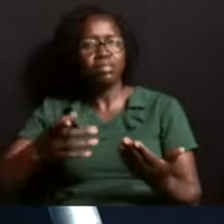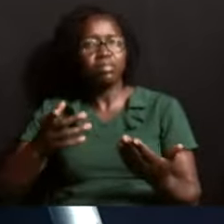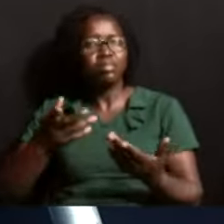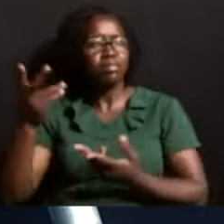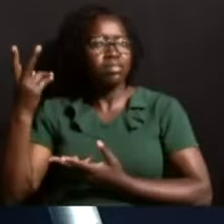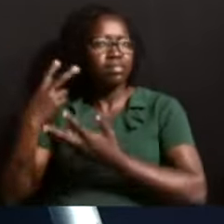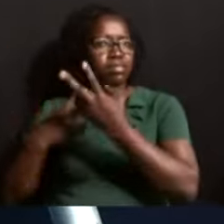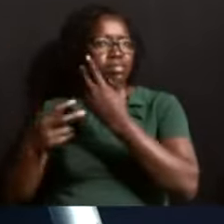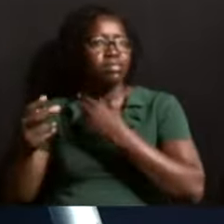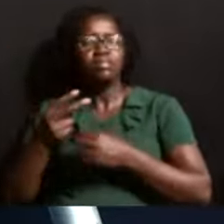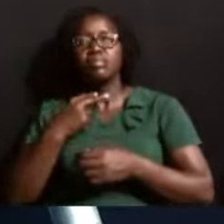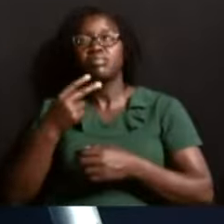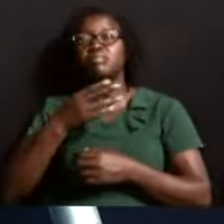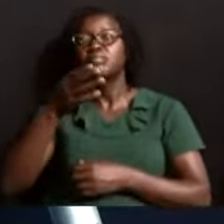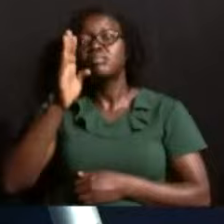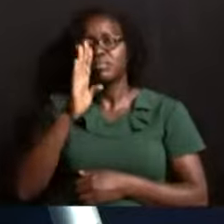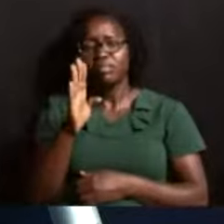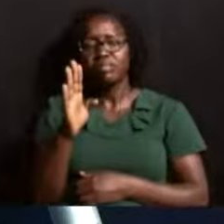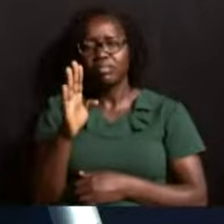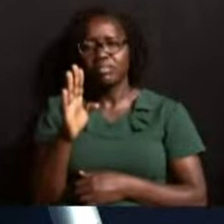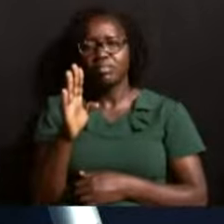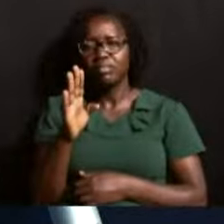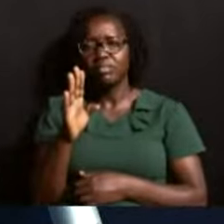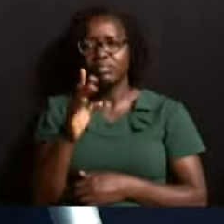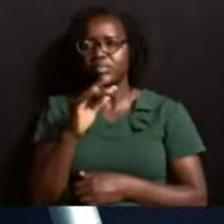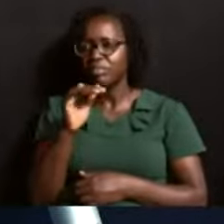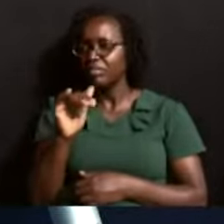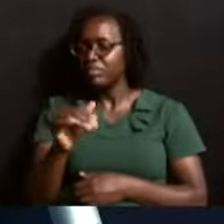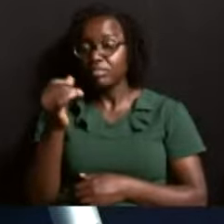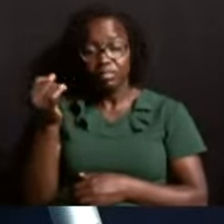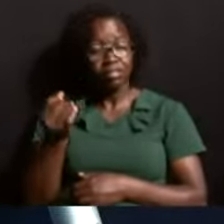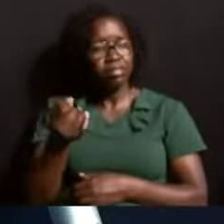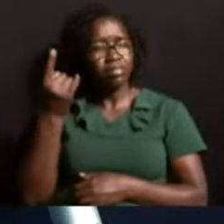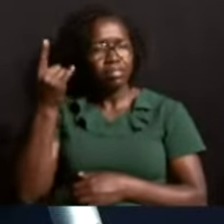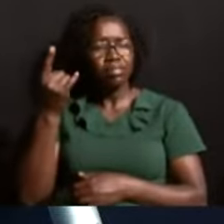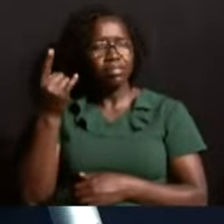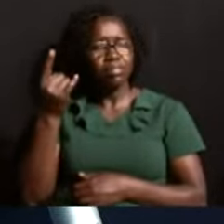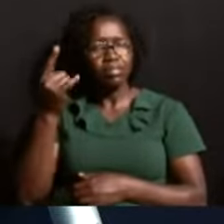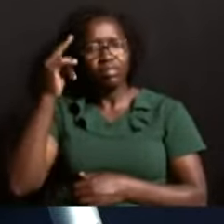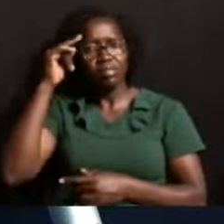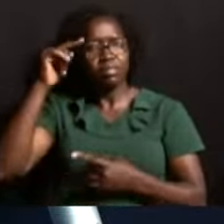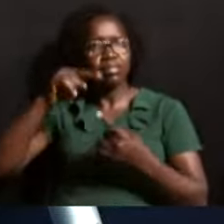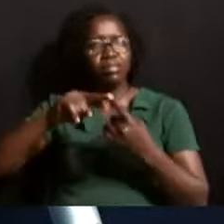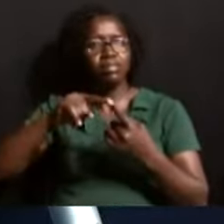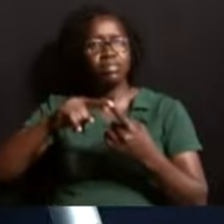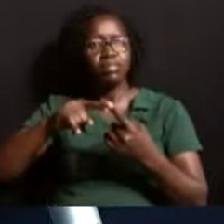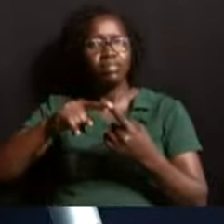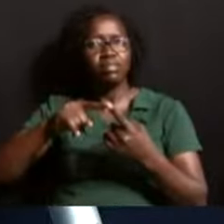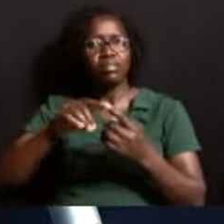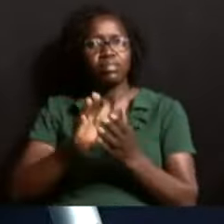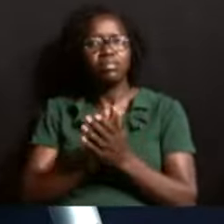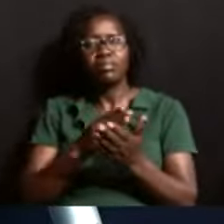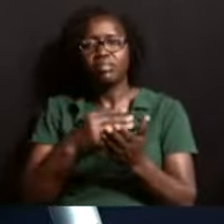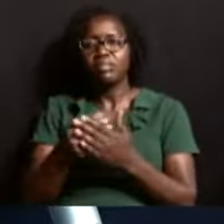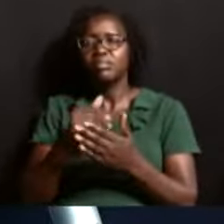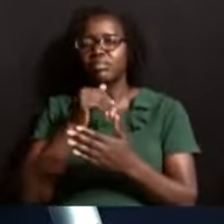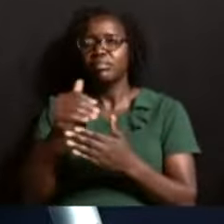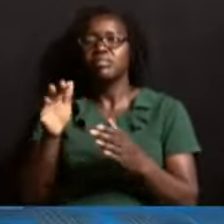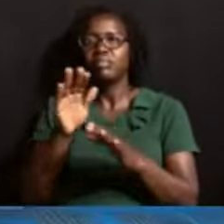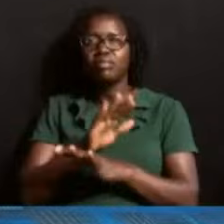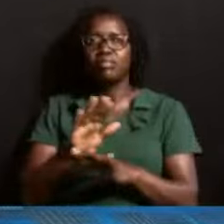to the voice of God critically so that we understand his intentions. Money is not